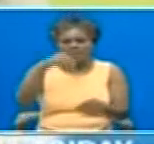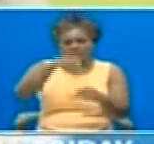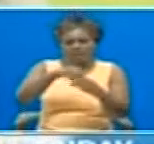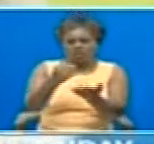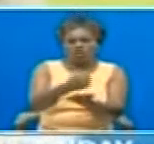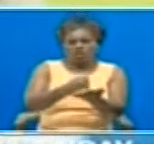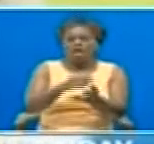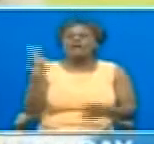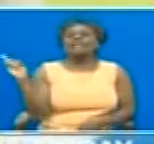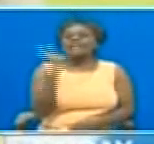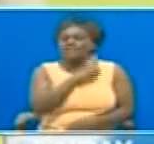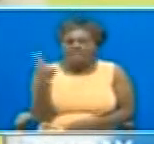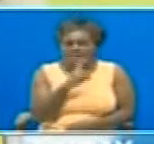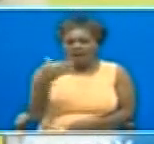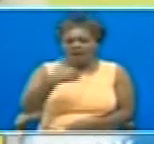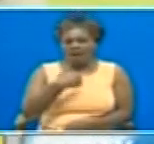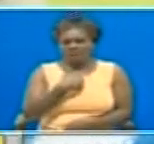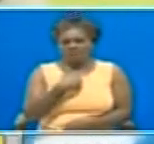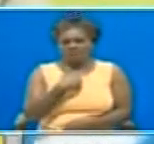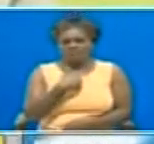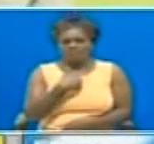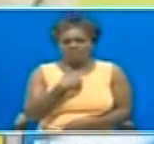but risk